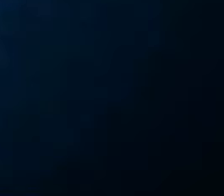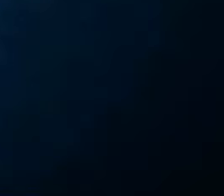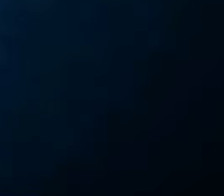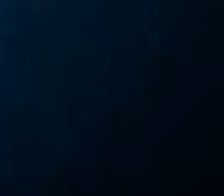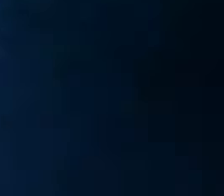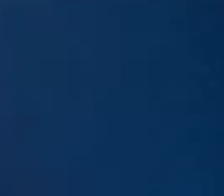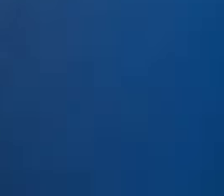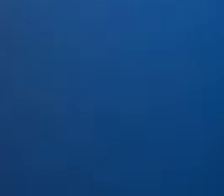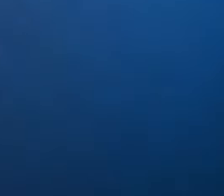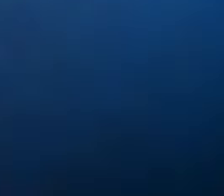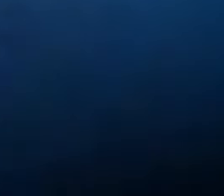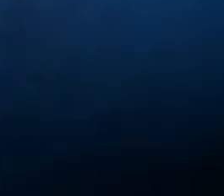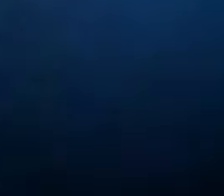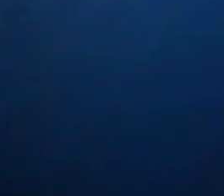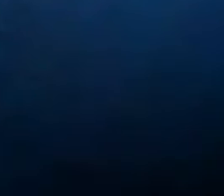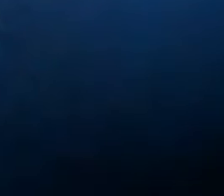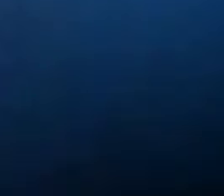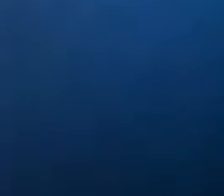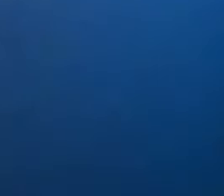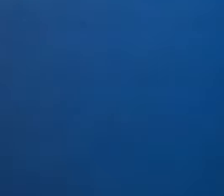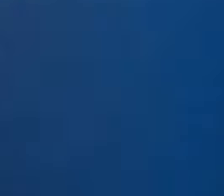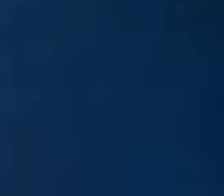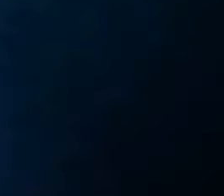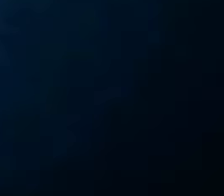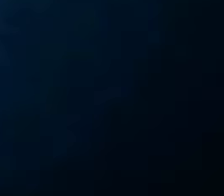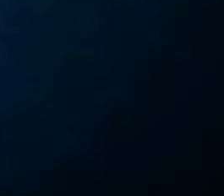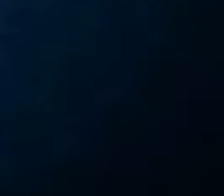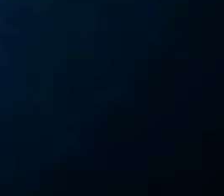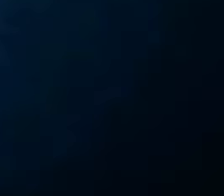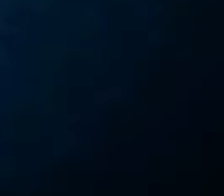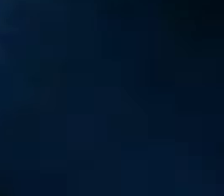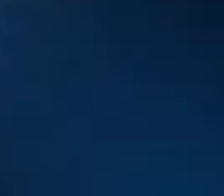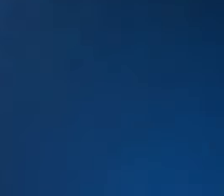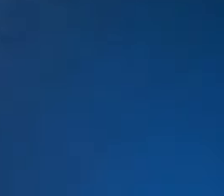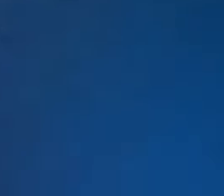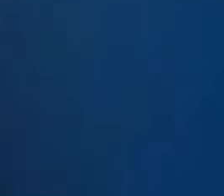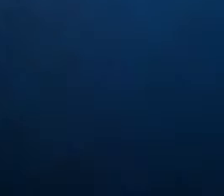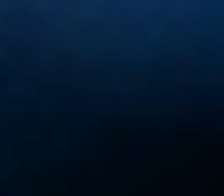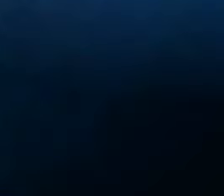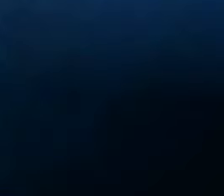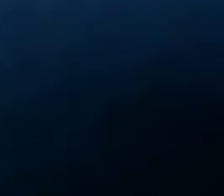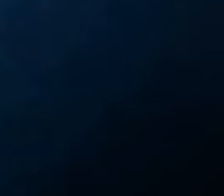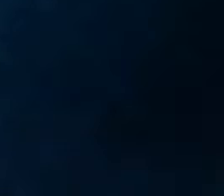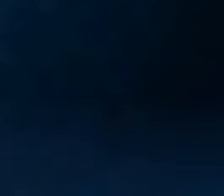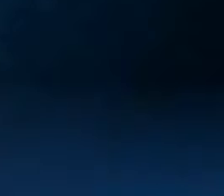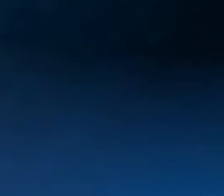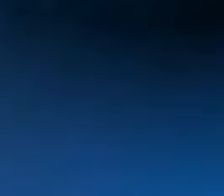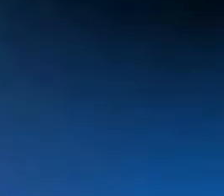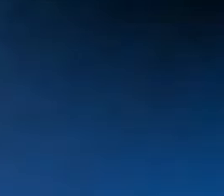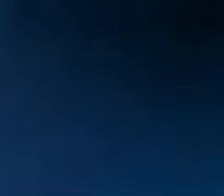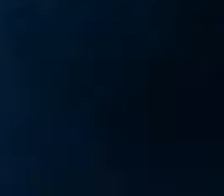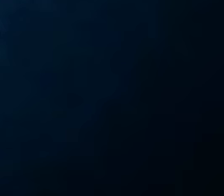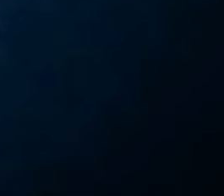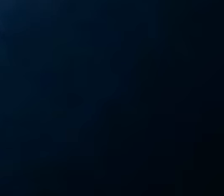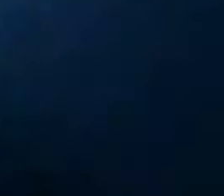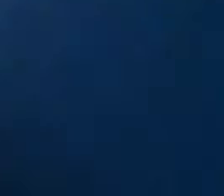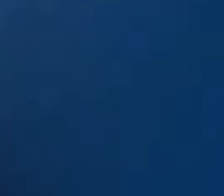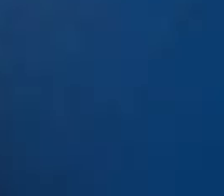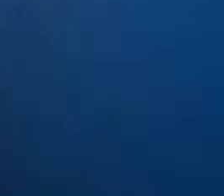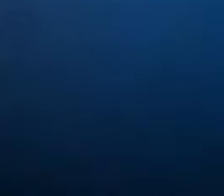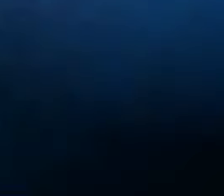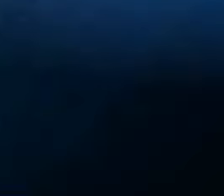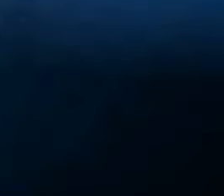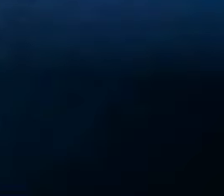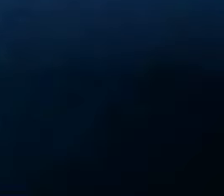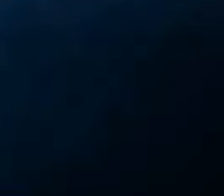Give room for people's failings. But there are others who also always want